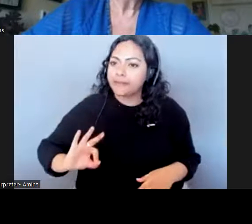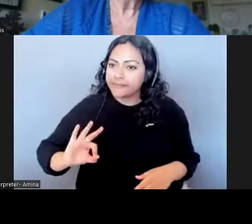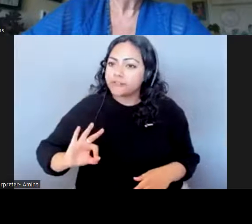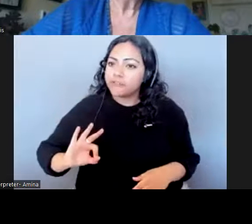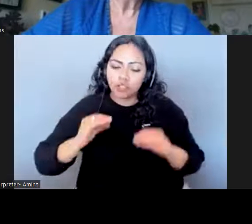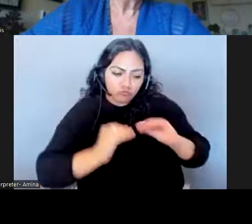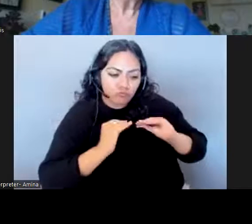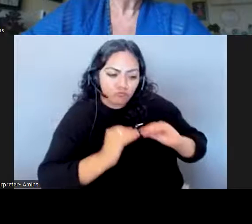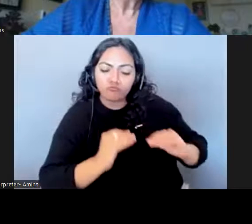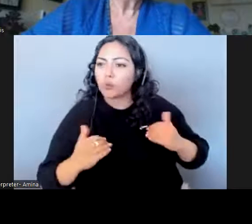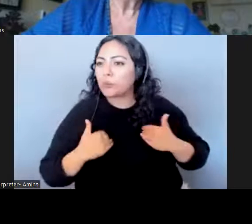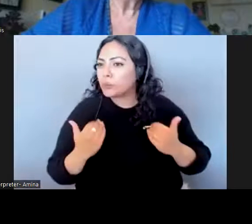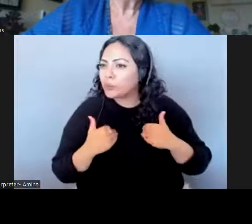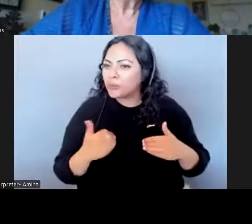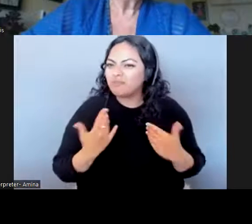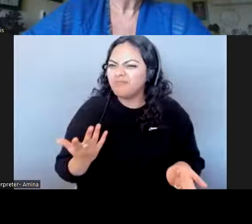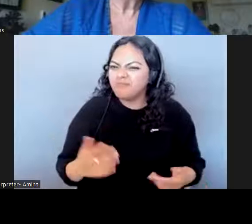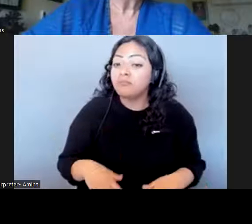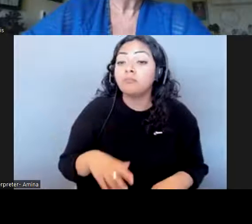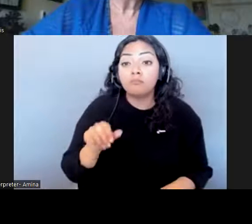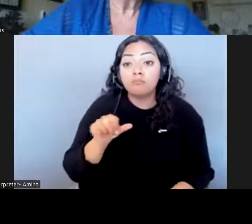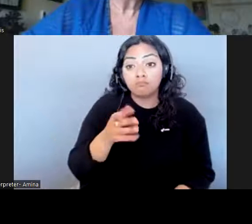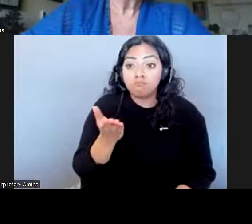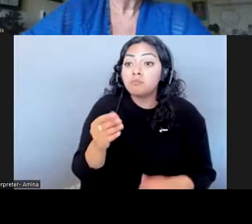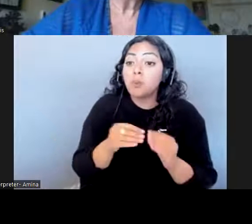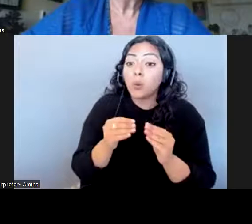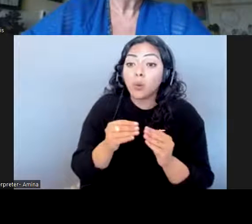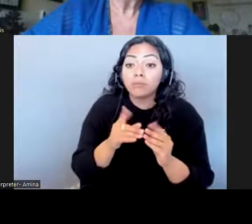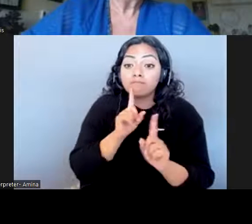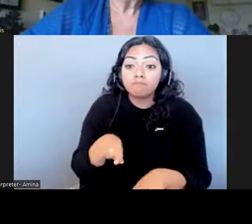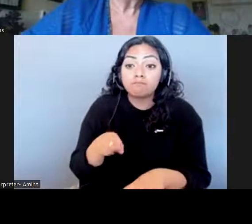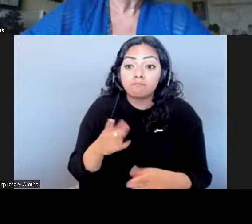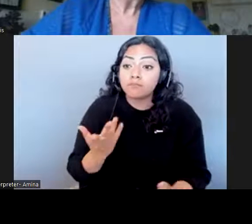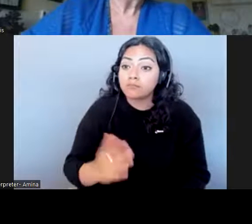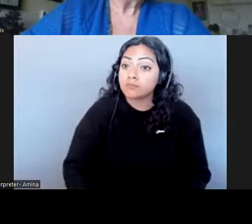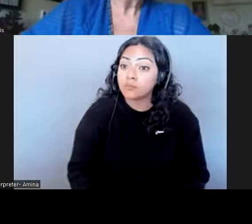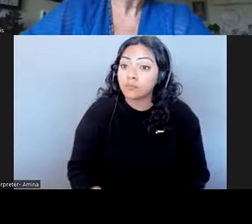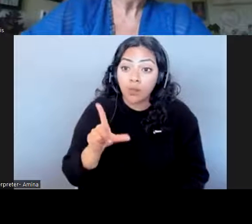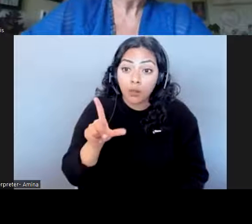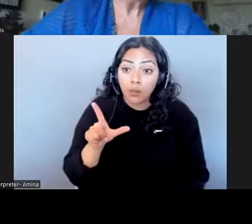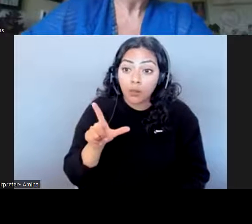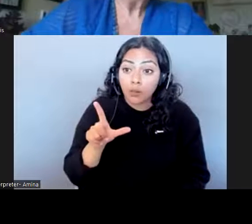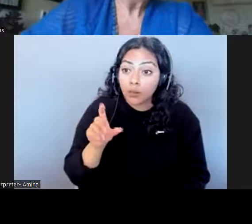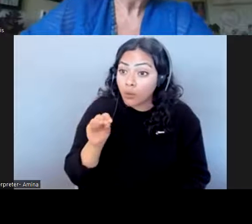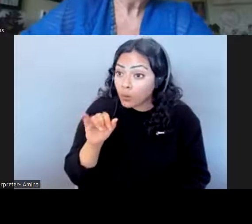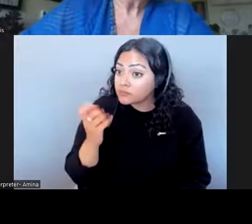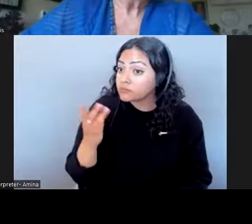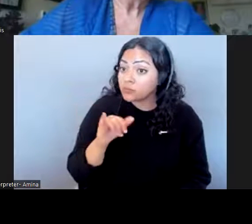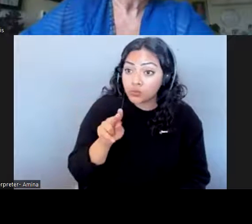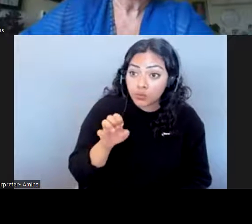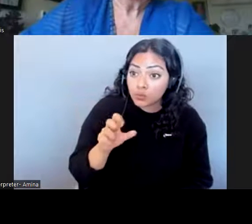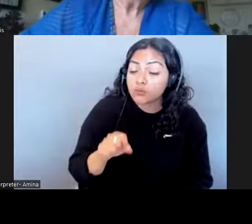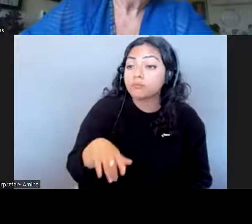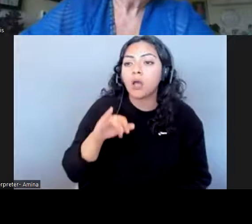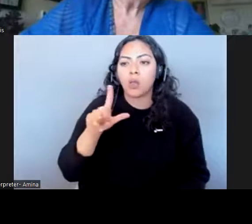Anybody else with that question? Lois or Jules? No. I have one example, it's